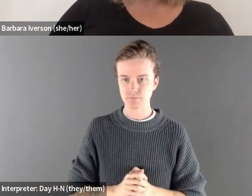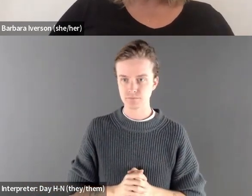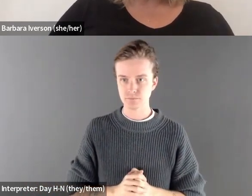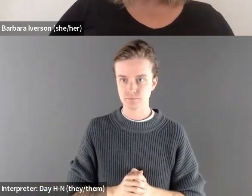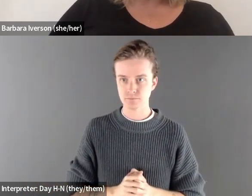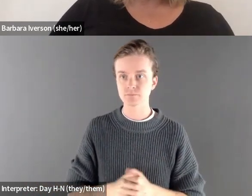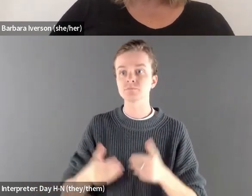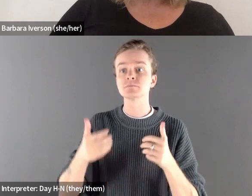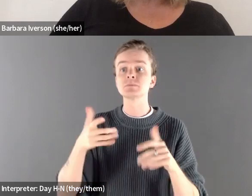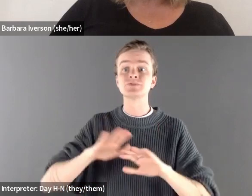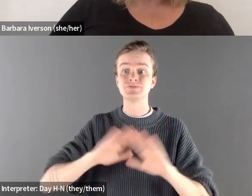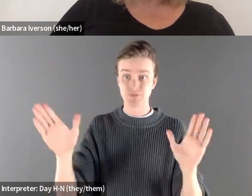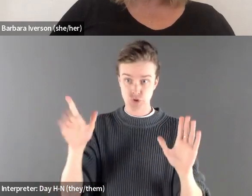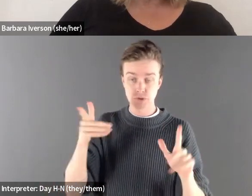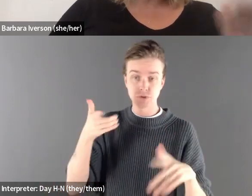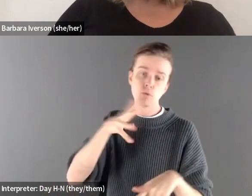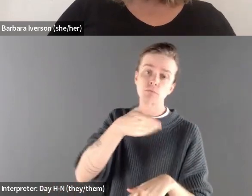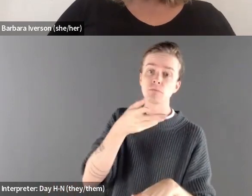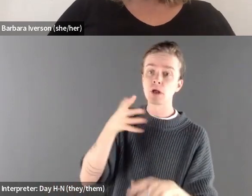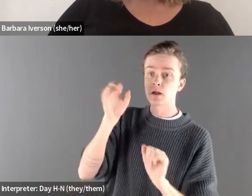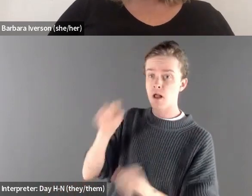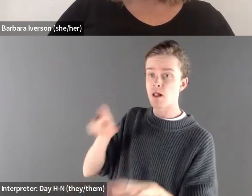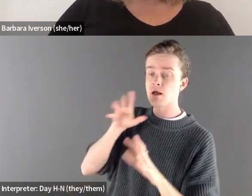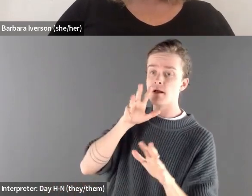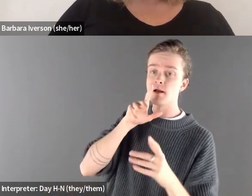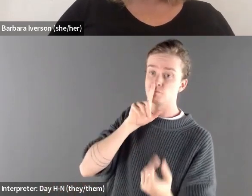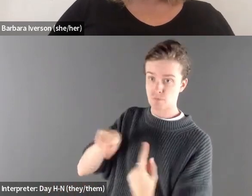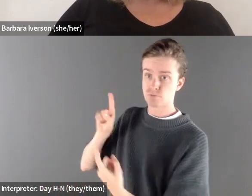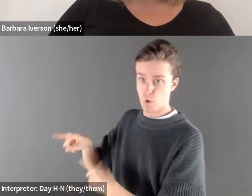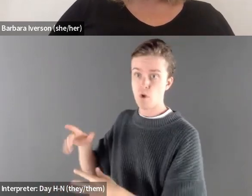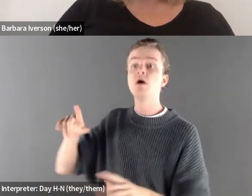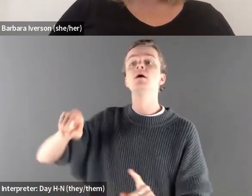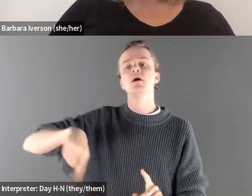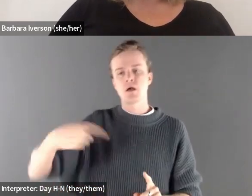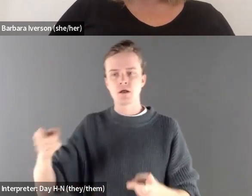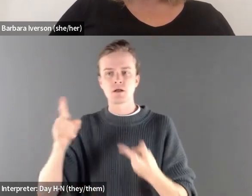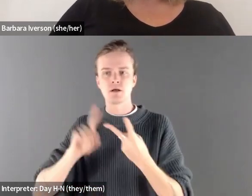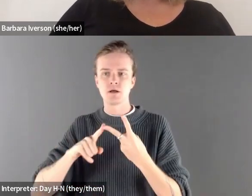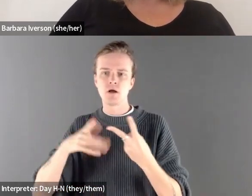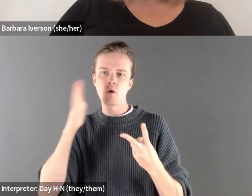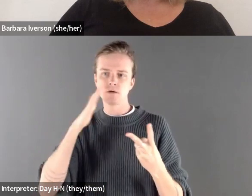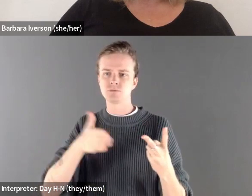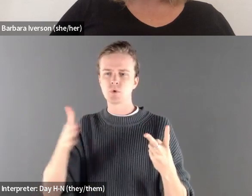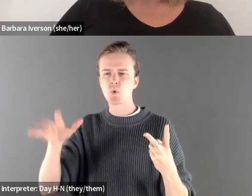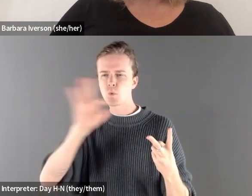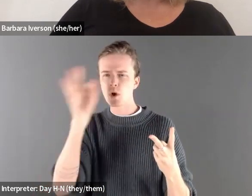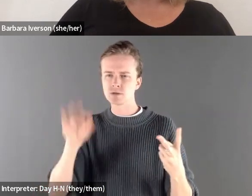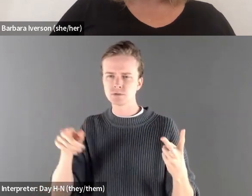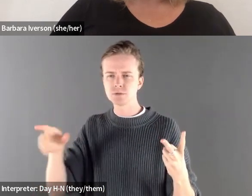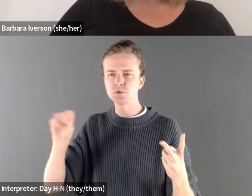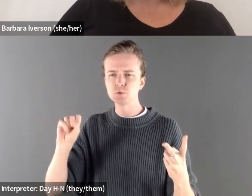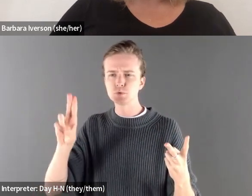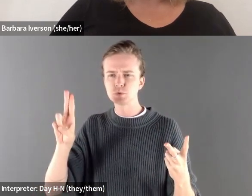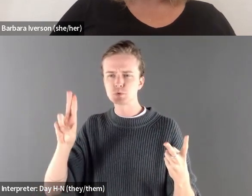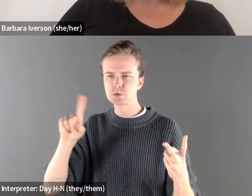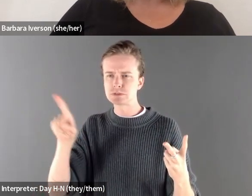from Susie after that. So would either of you like to take on the advocacy avenues